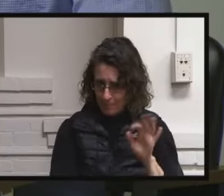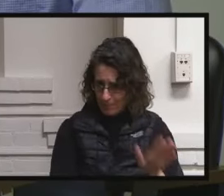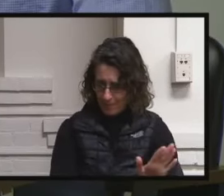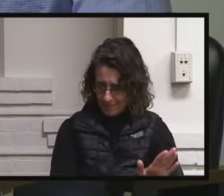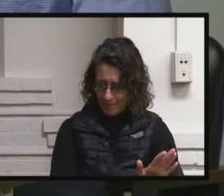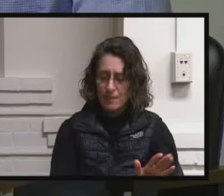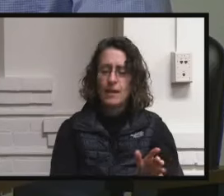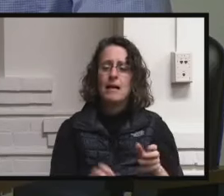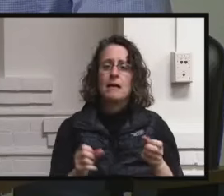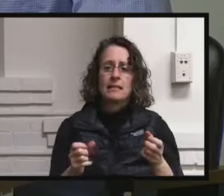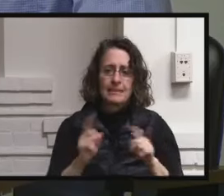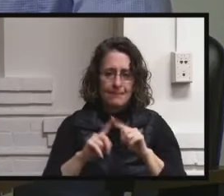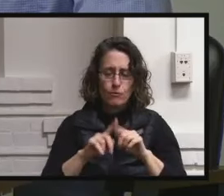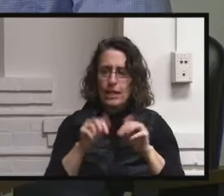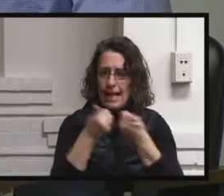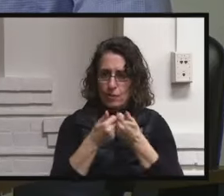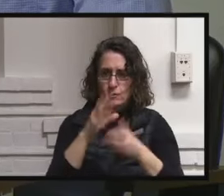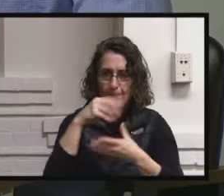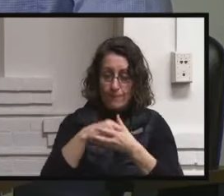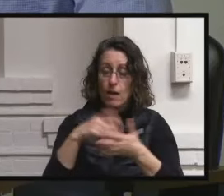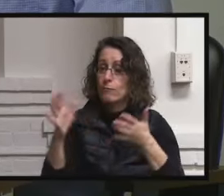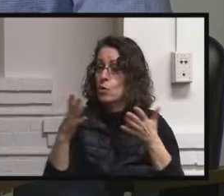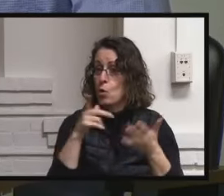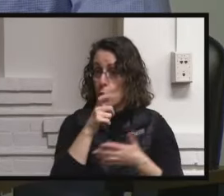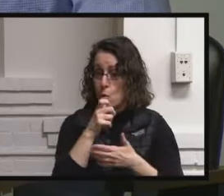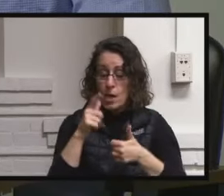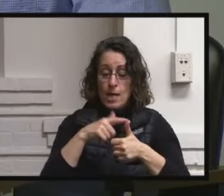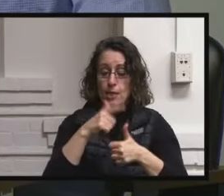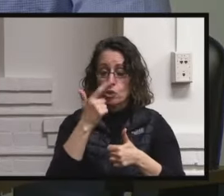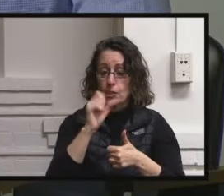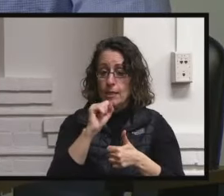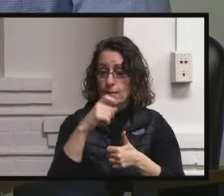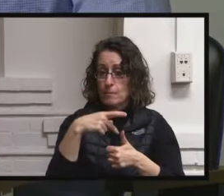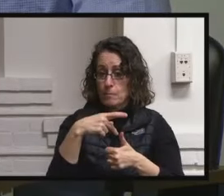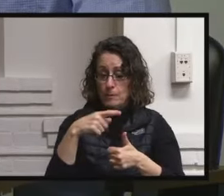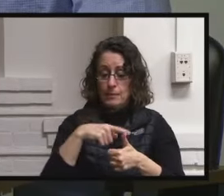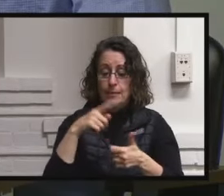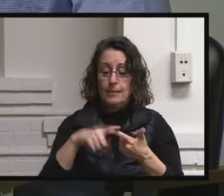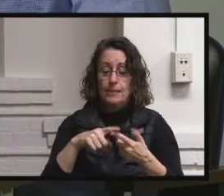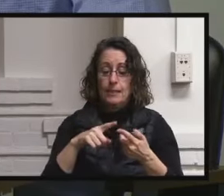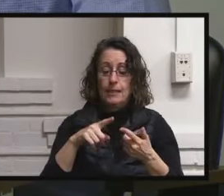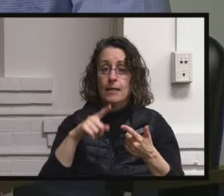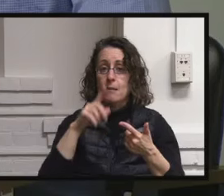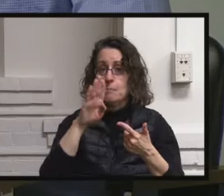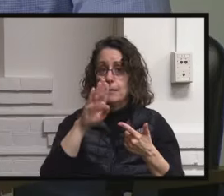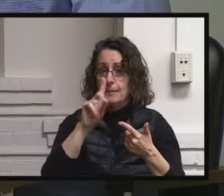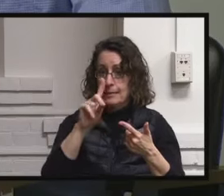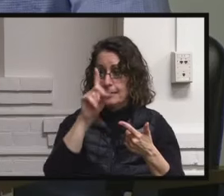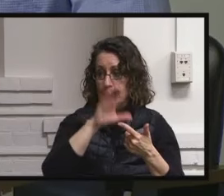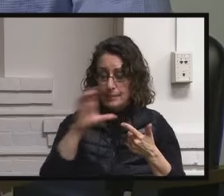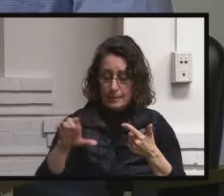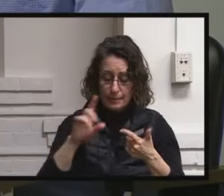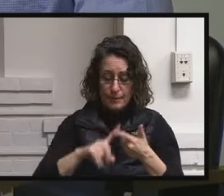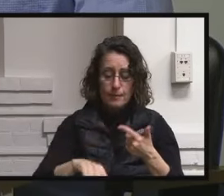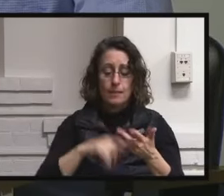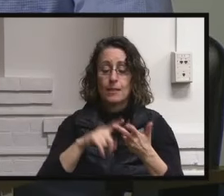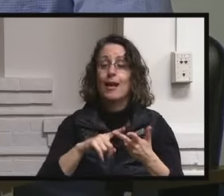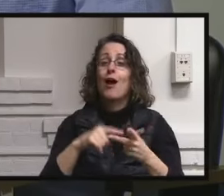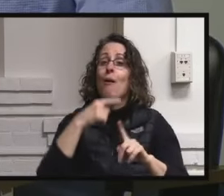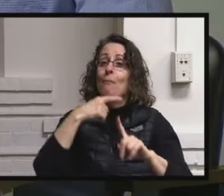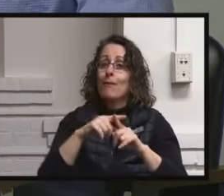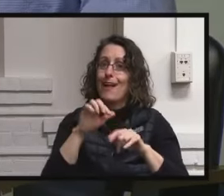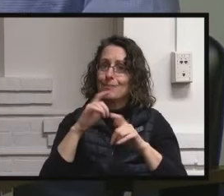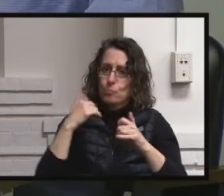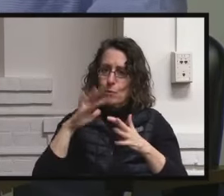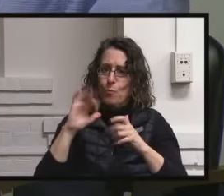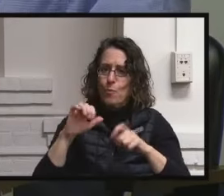of players, namely GS Precision and the Brattleboro Development Credit Corporation, but also involves the creation of some new corporate